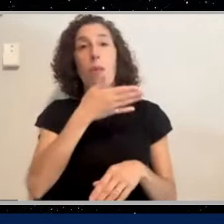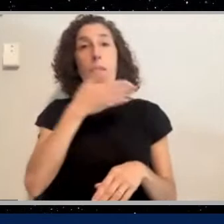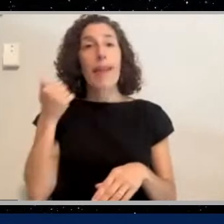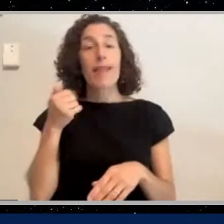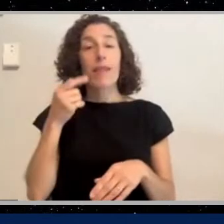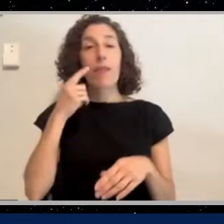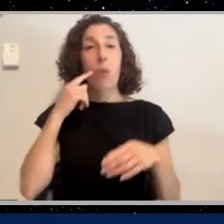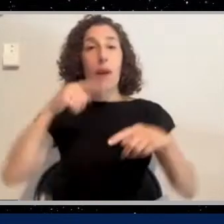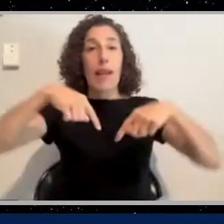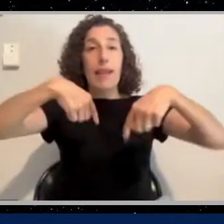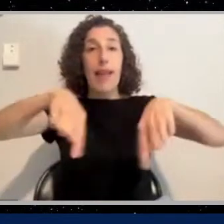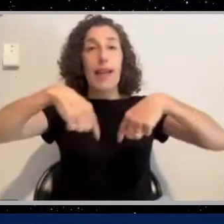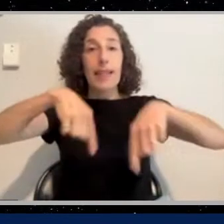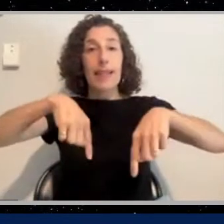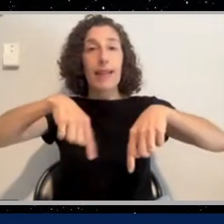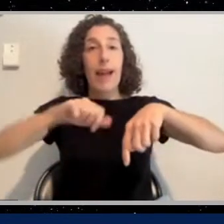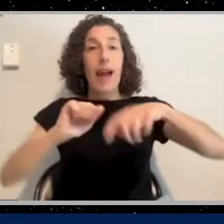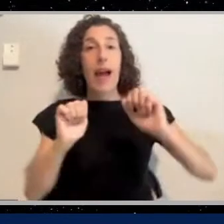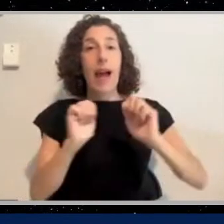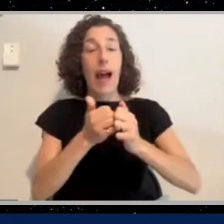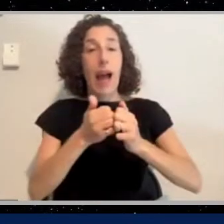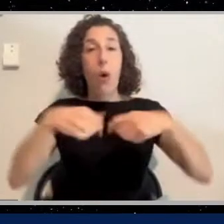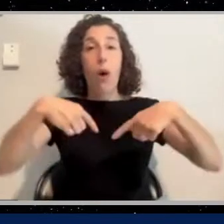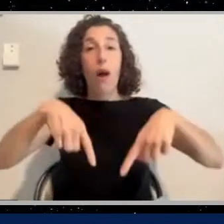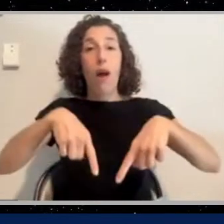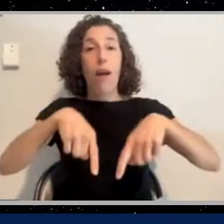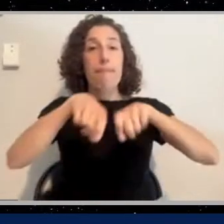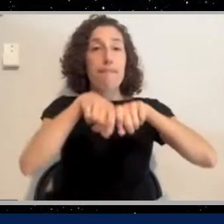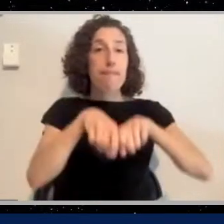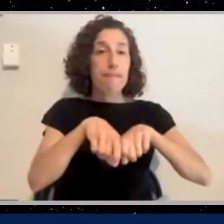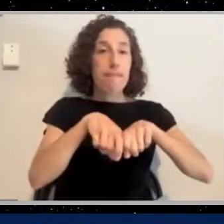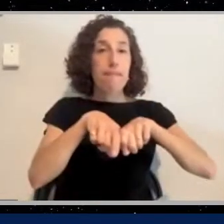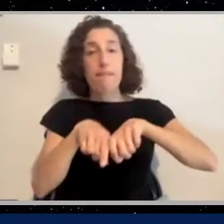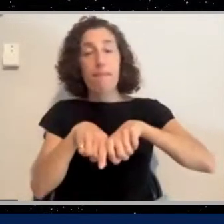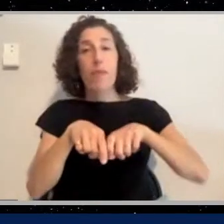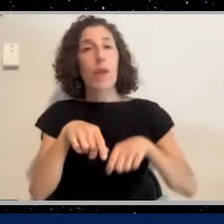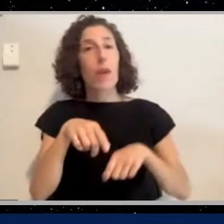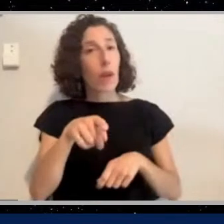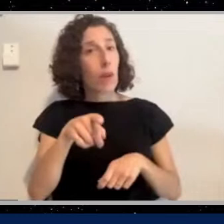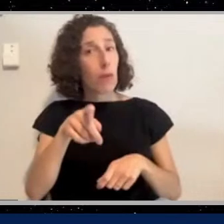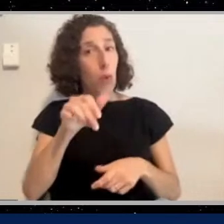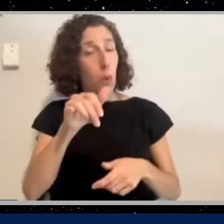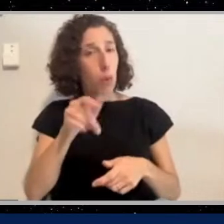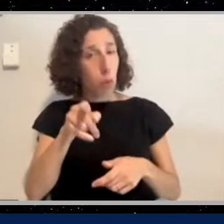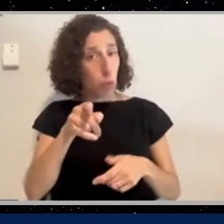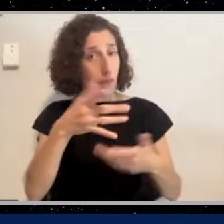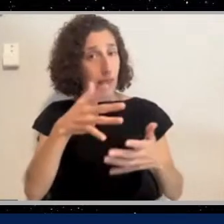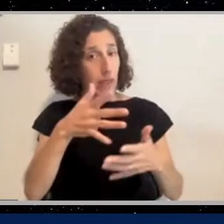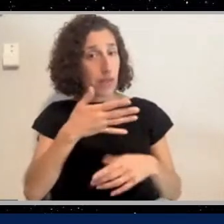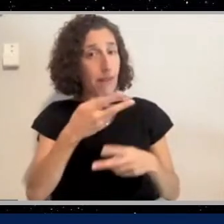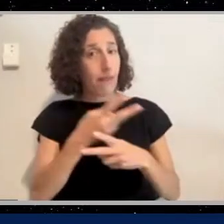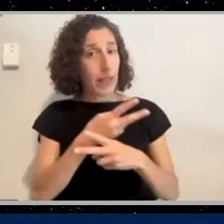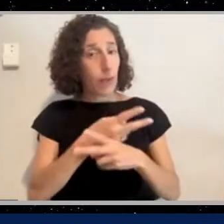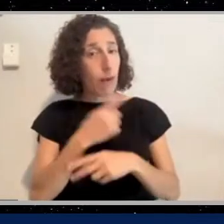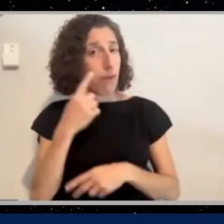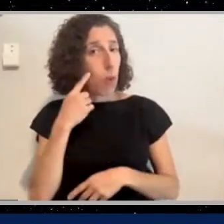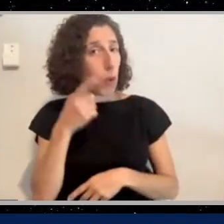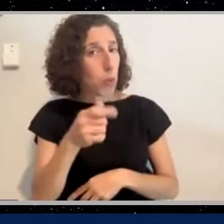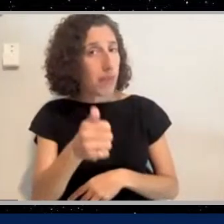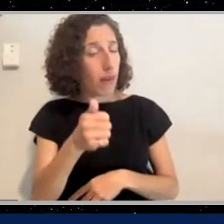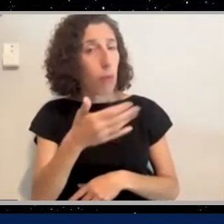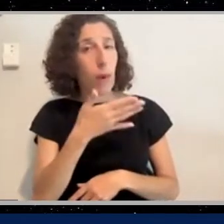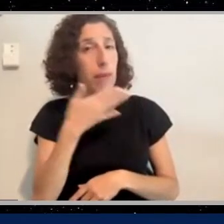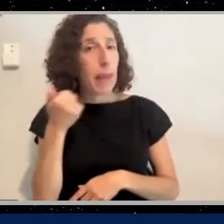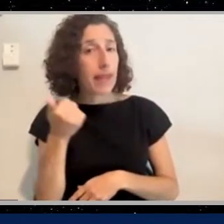them. Did you come up with a best position or conclude that one was better? For me, at least, in terms of